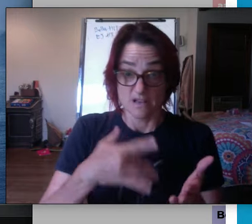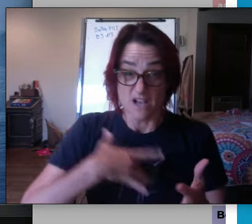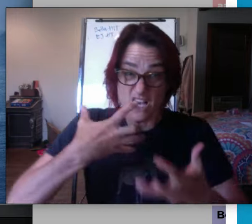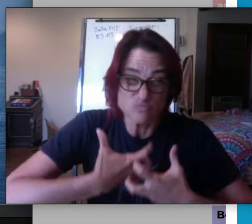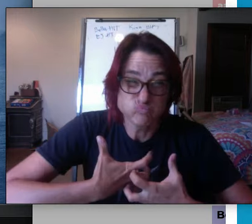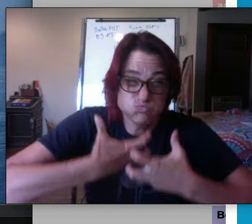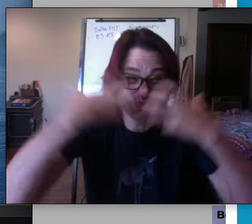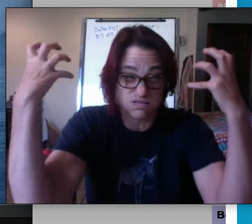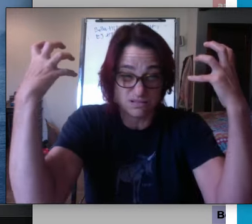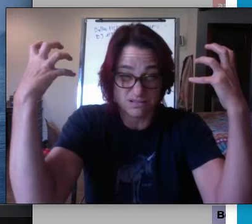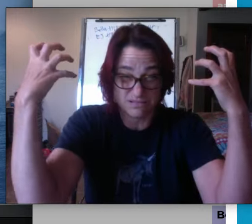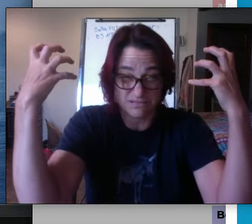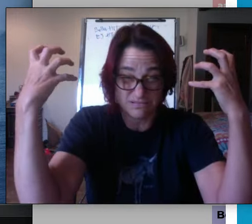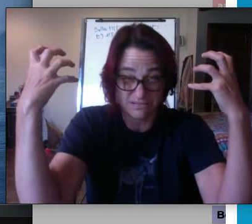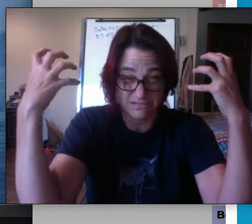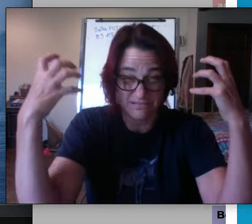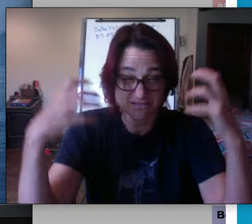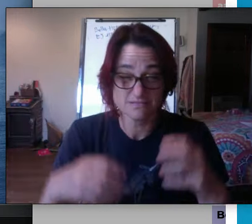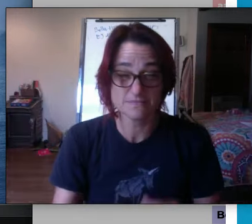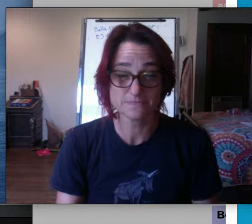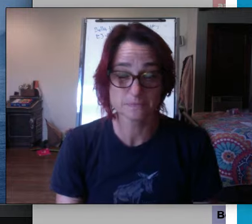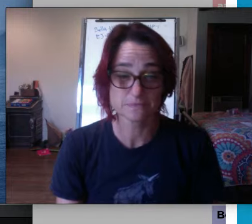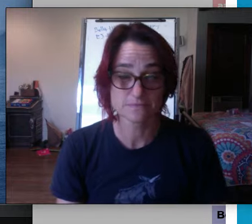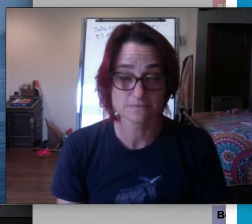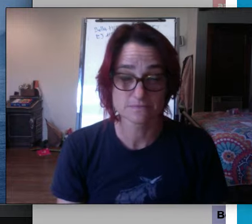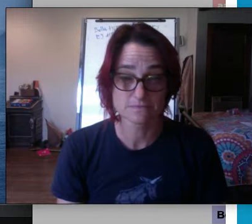Sometimes I feel very angry.